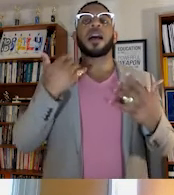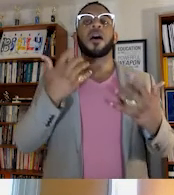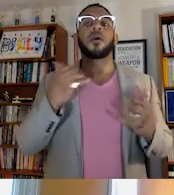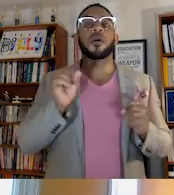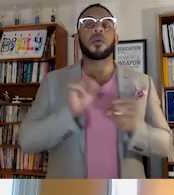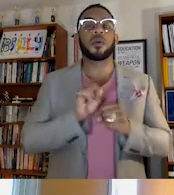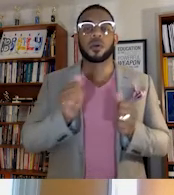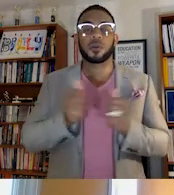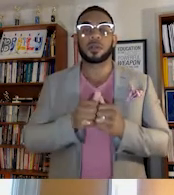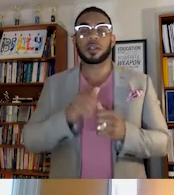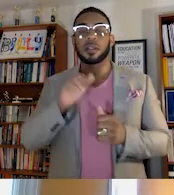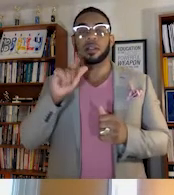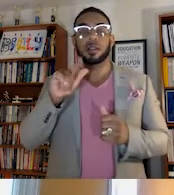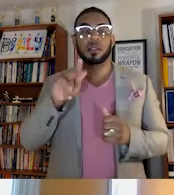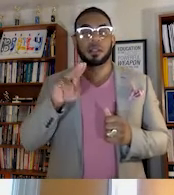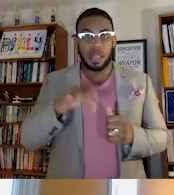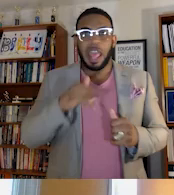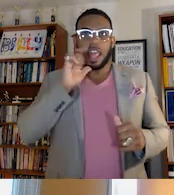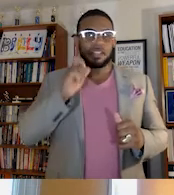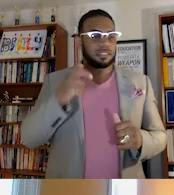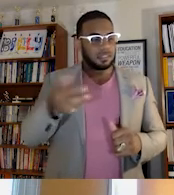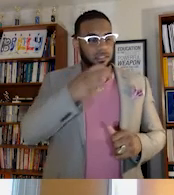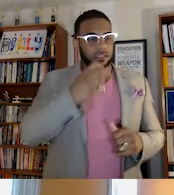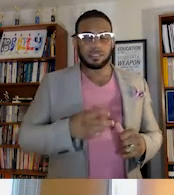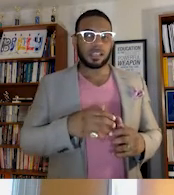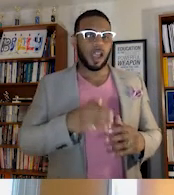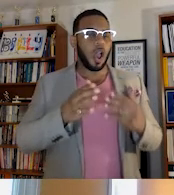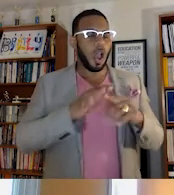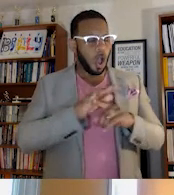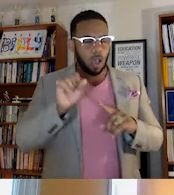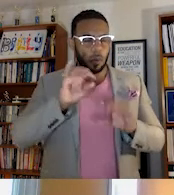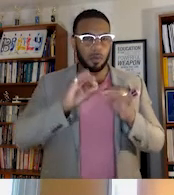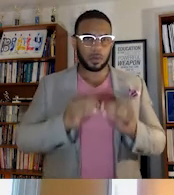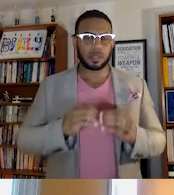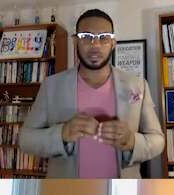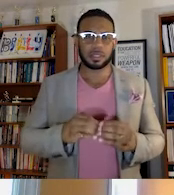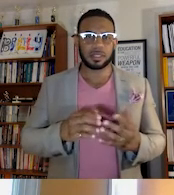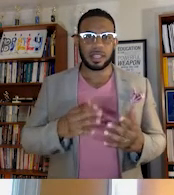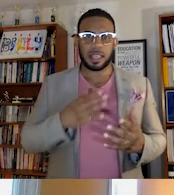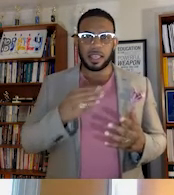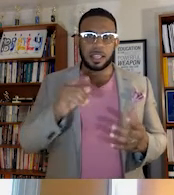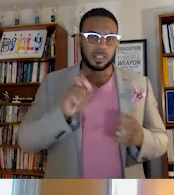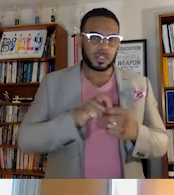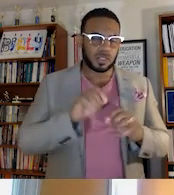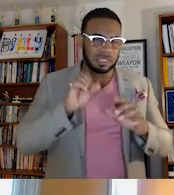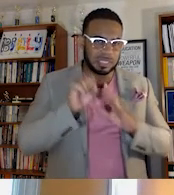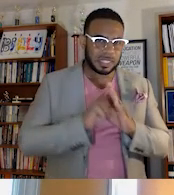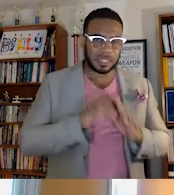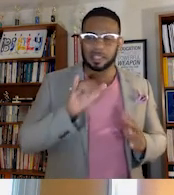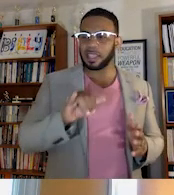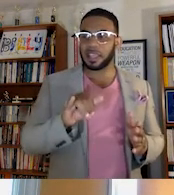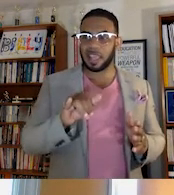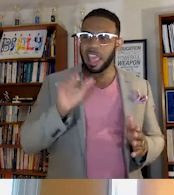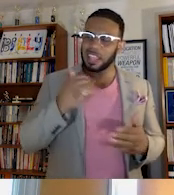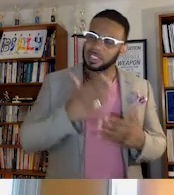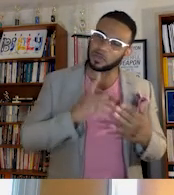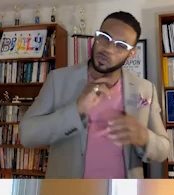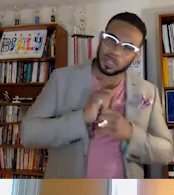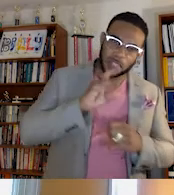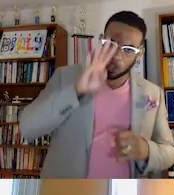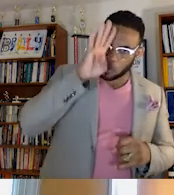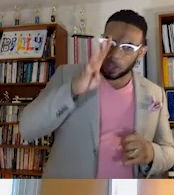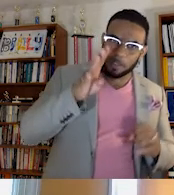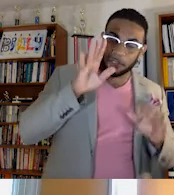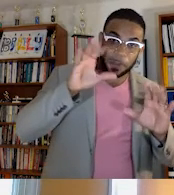worked with some really awesome organizations in certain states that had some really creative